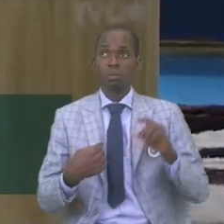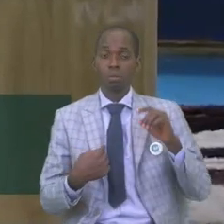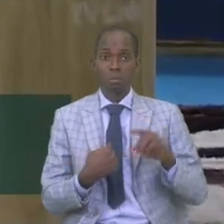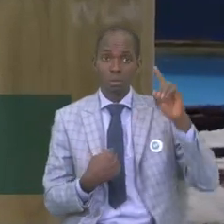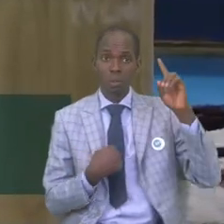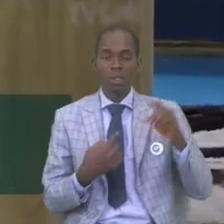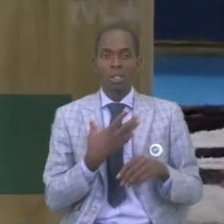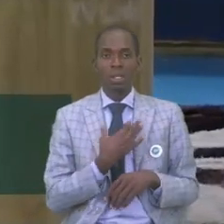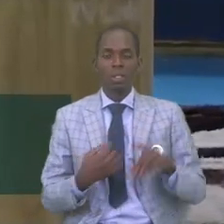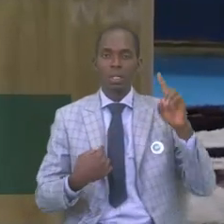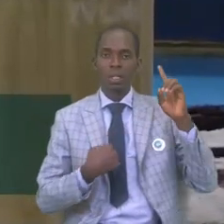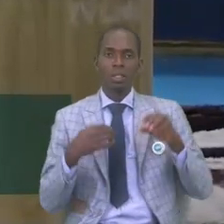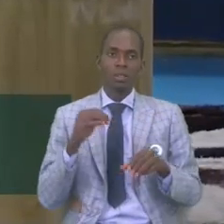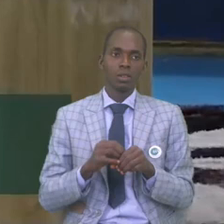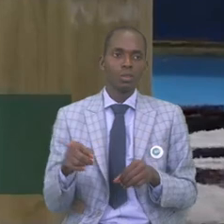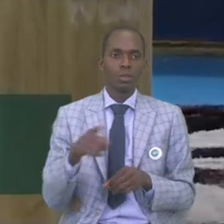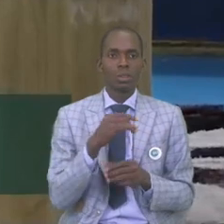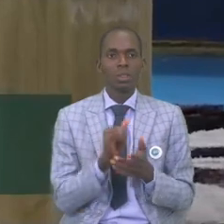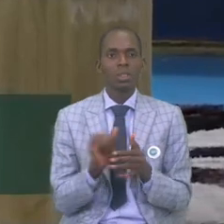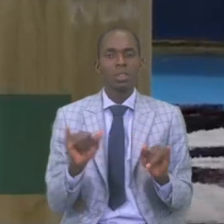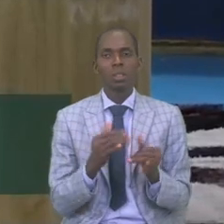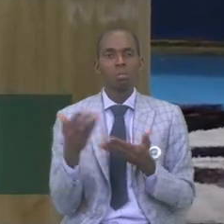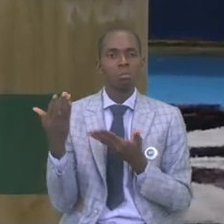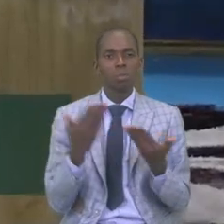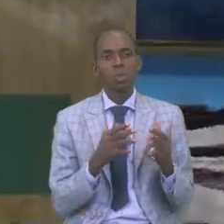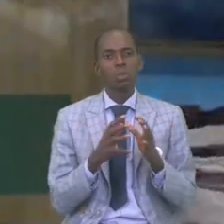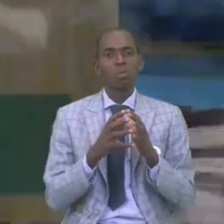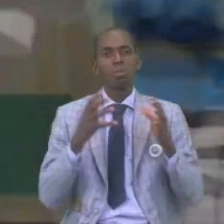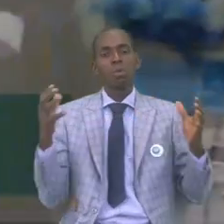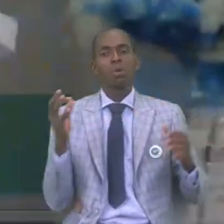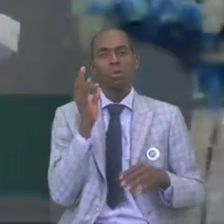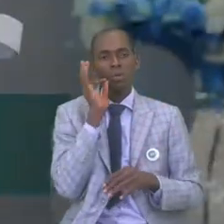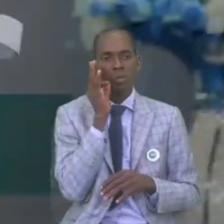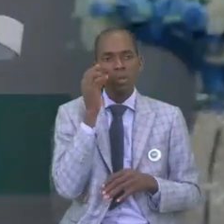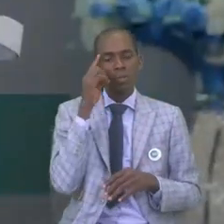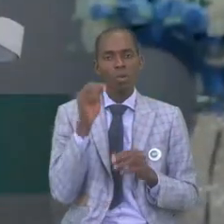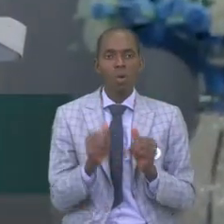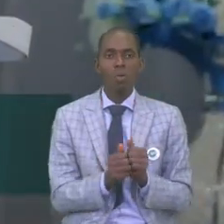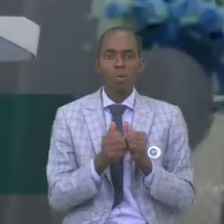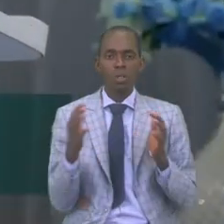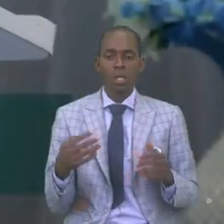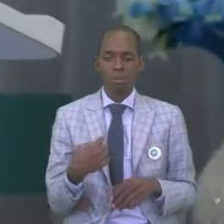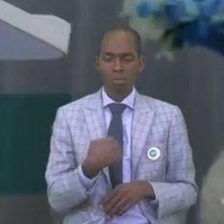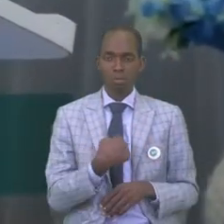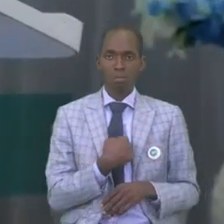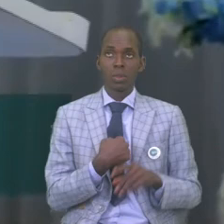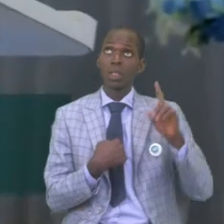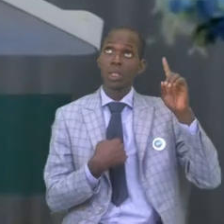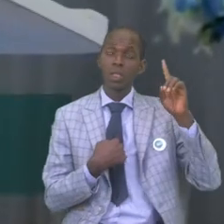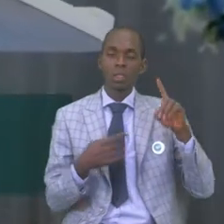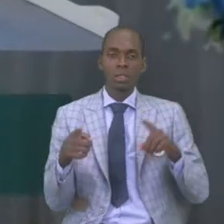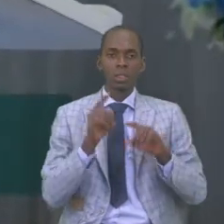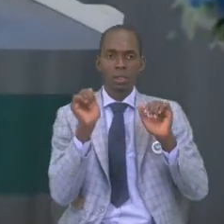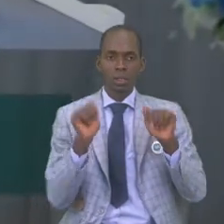It says the same, bringeth forth fruit, much fruit. For without me ye can